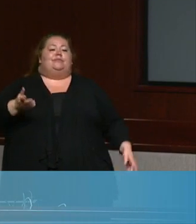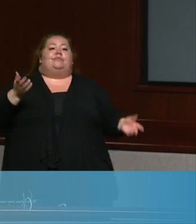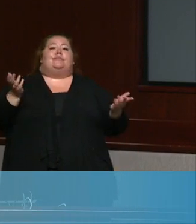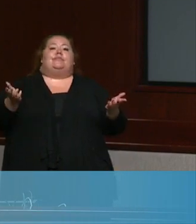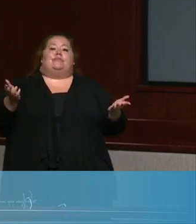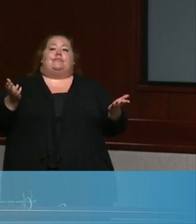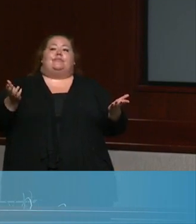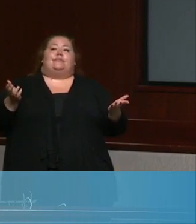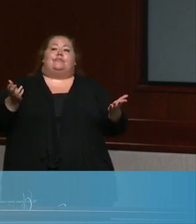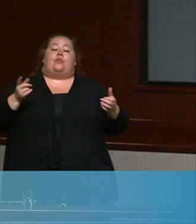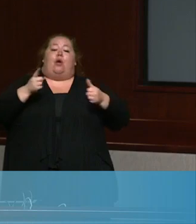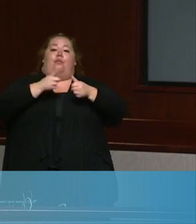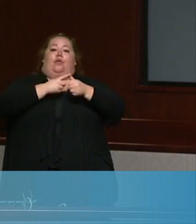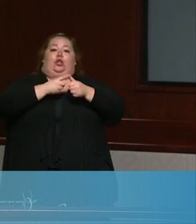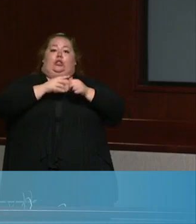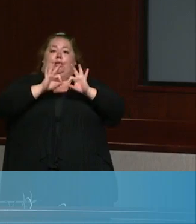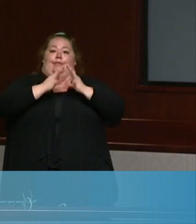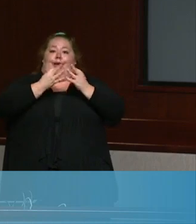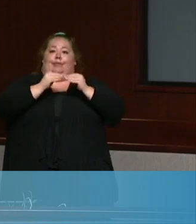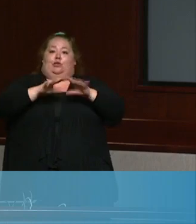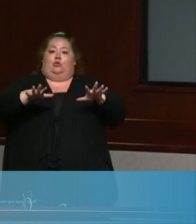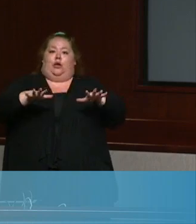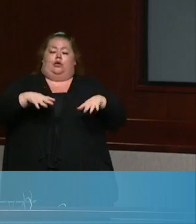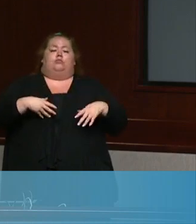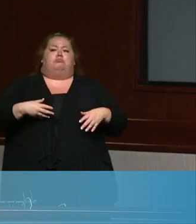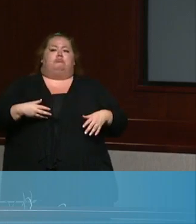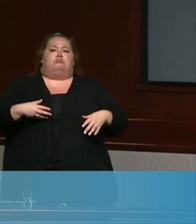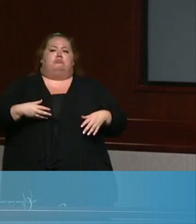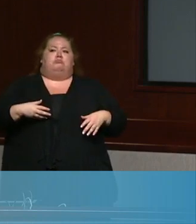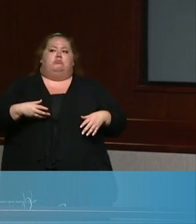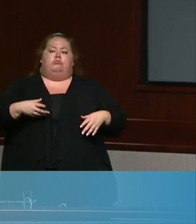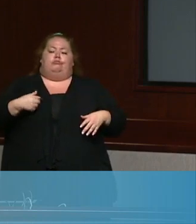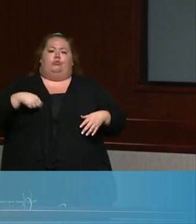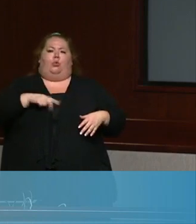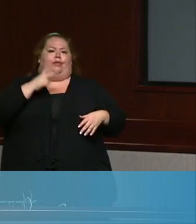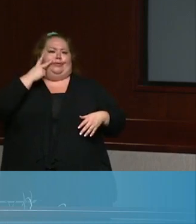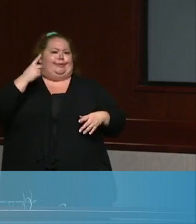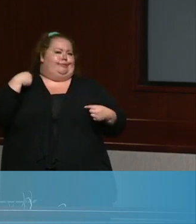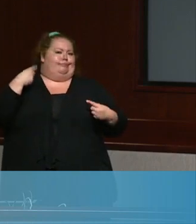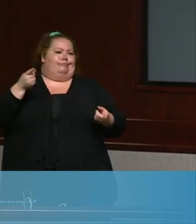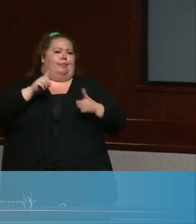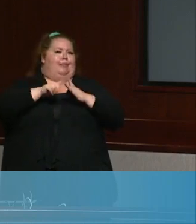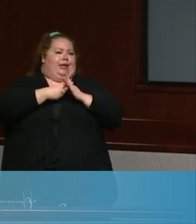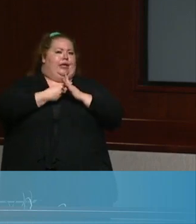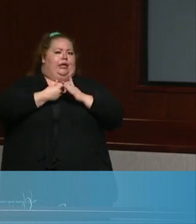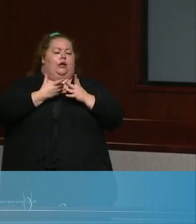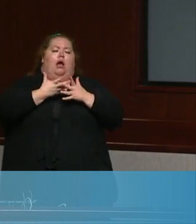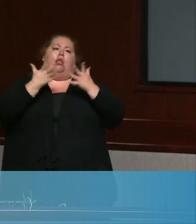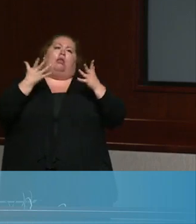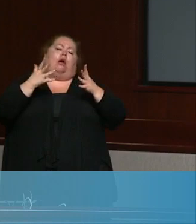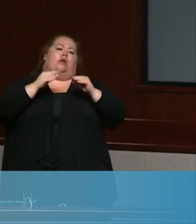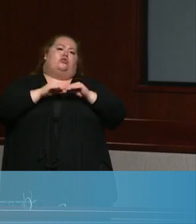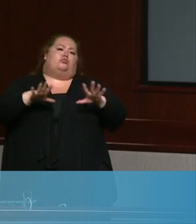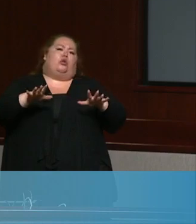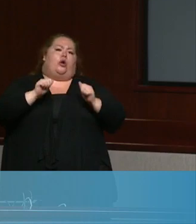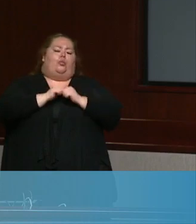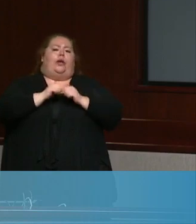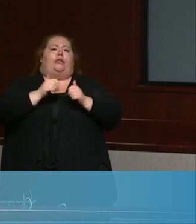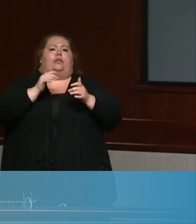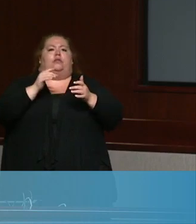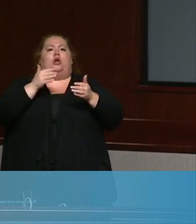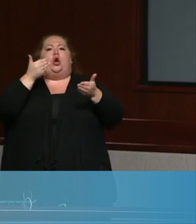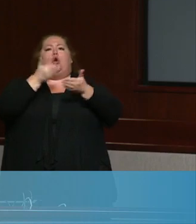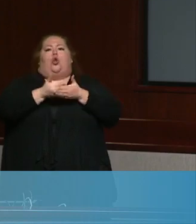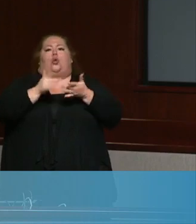So regarding the first question about family spread, we've known and we've seen since the very beginning lots of spread among close contacts, which includes families